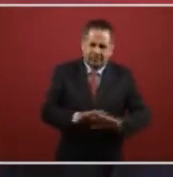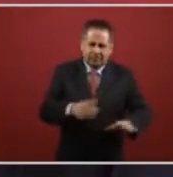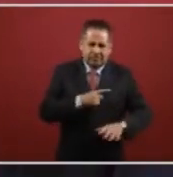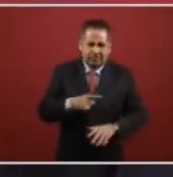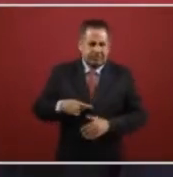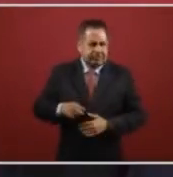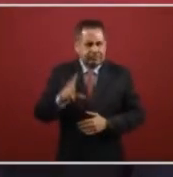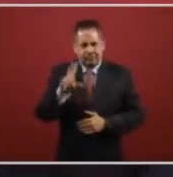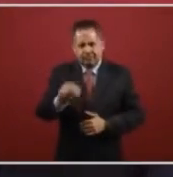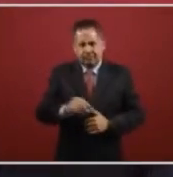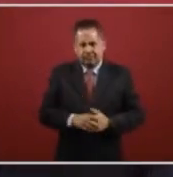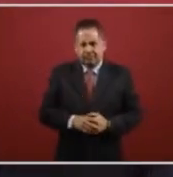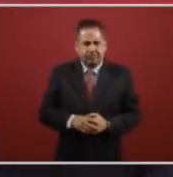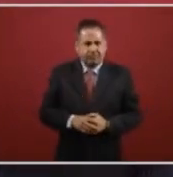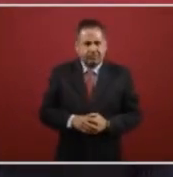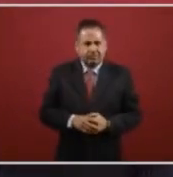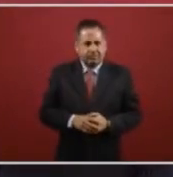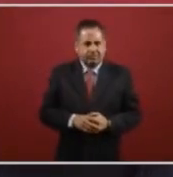done.